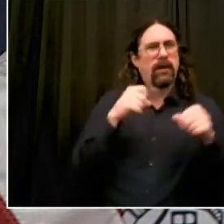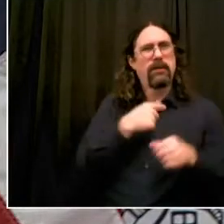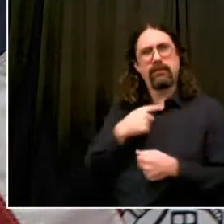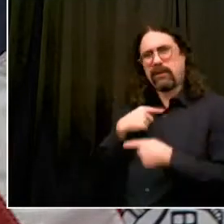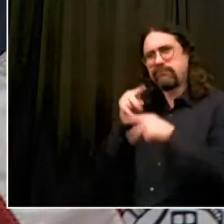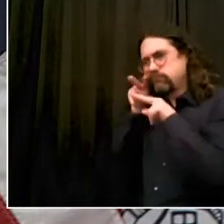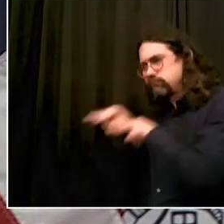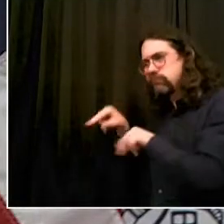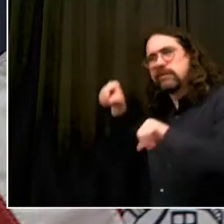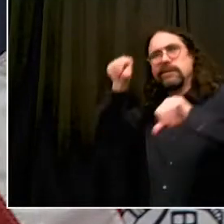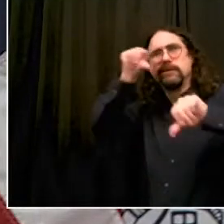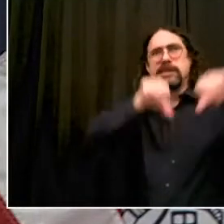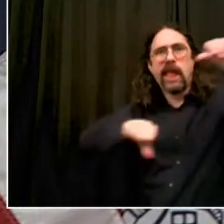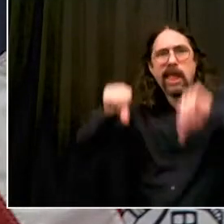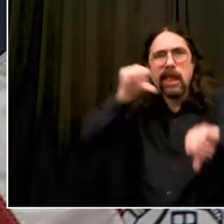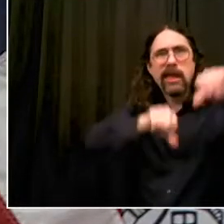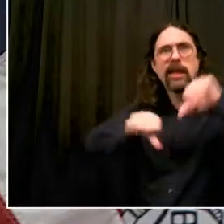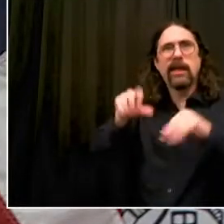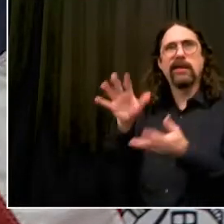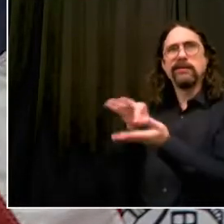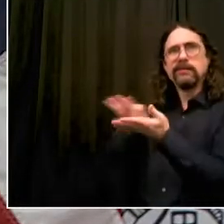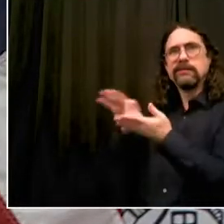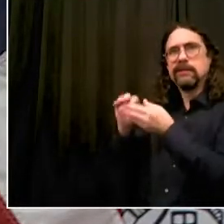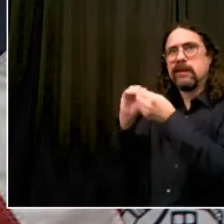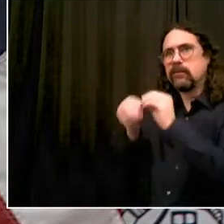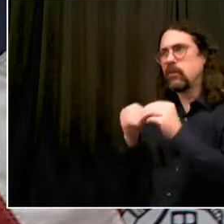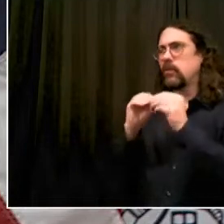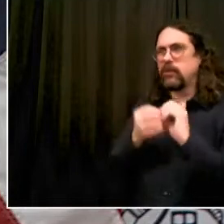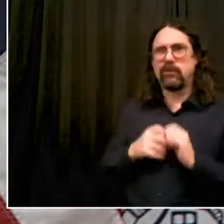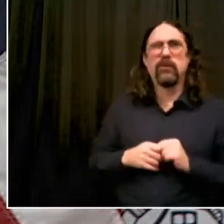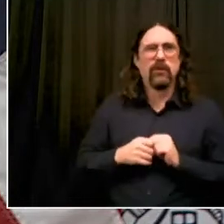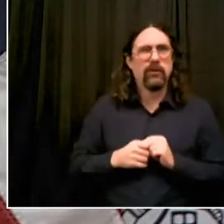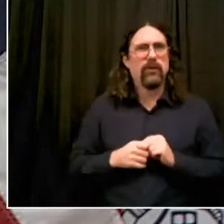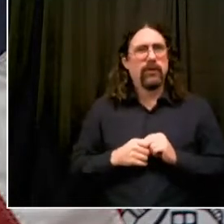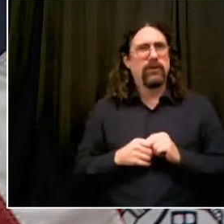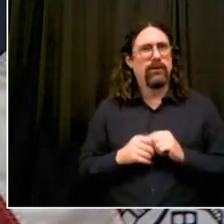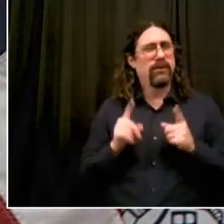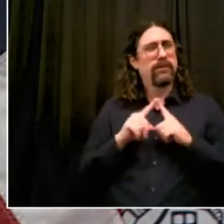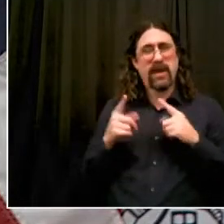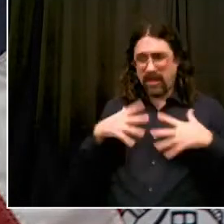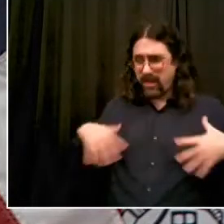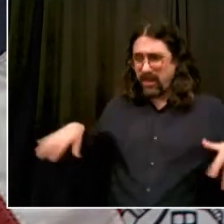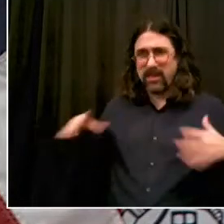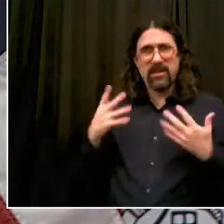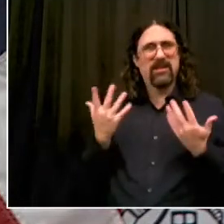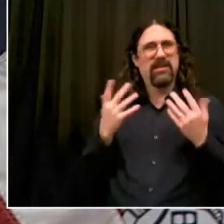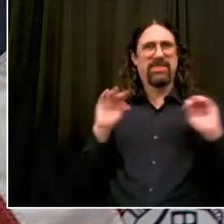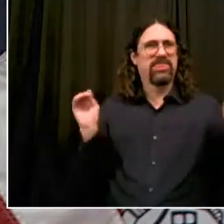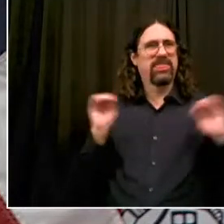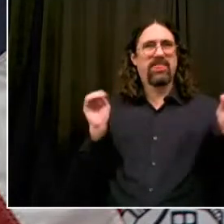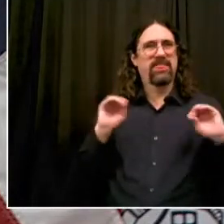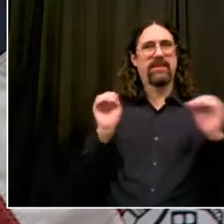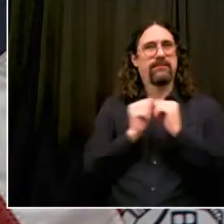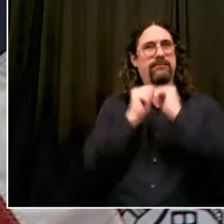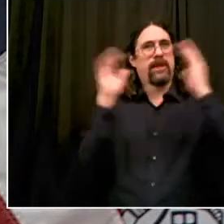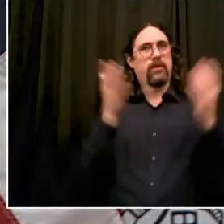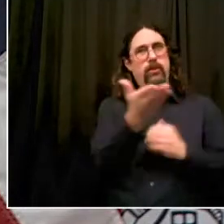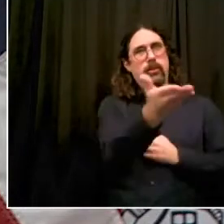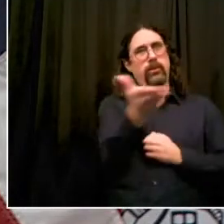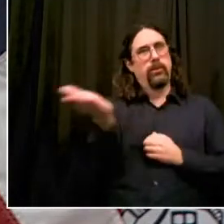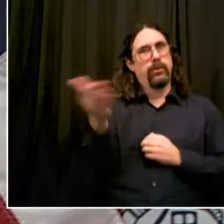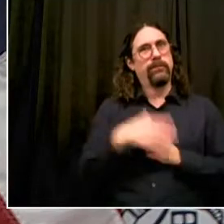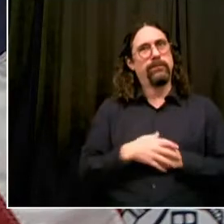So we need you to make this new approach work. This is the approach that could take us all the way through to when we have the vaccine widely